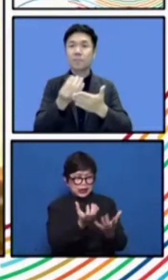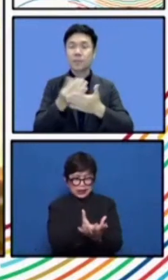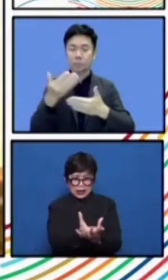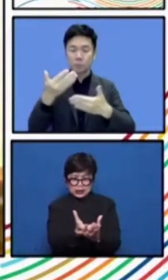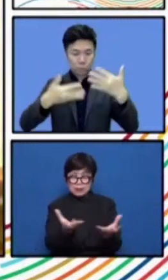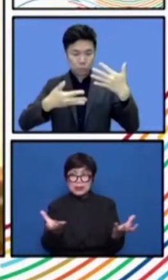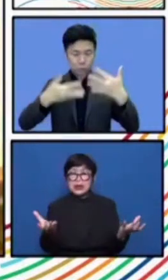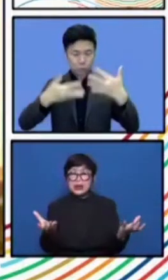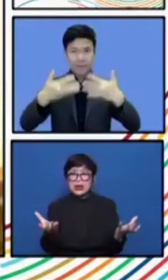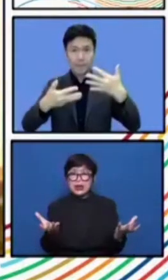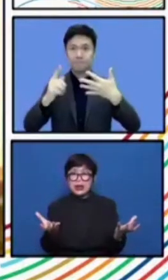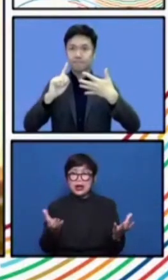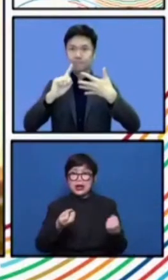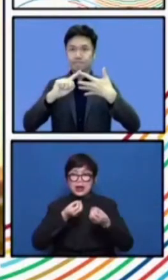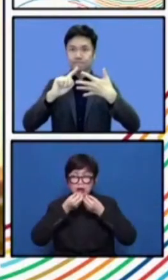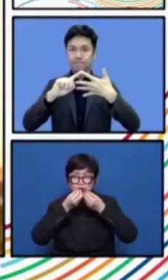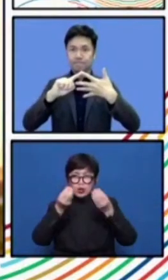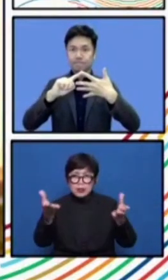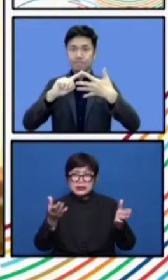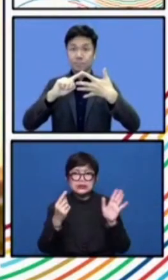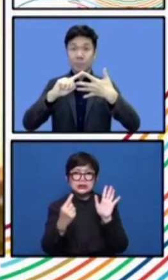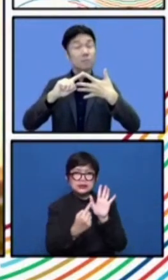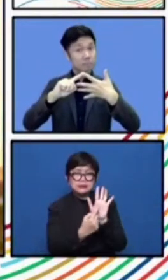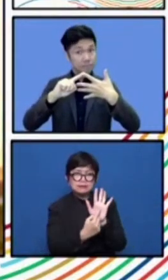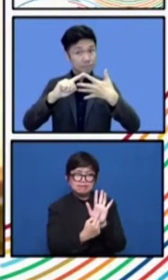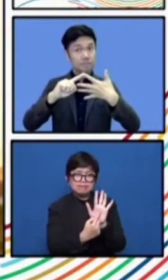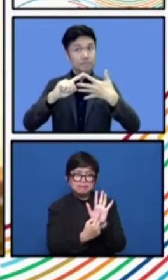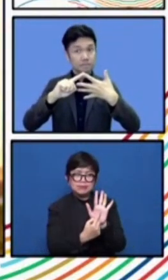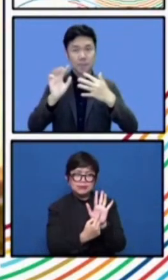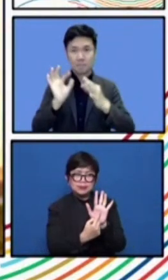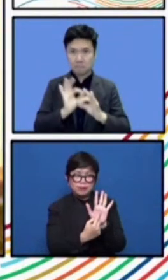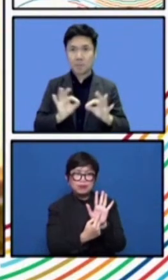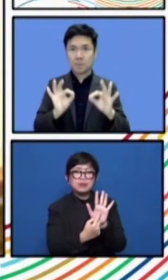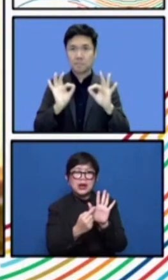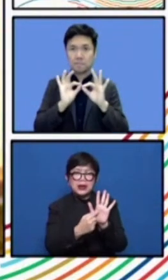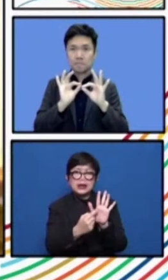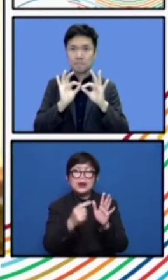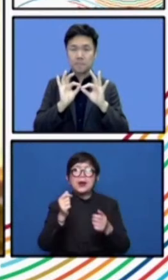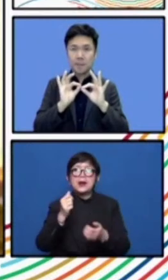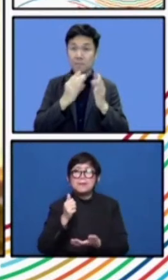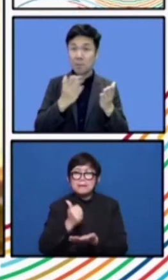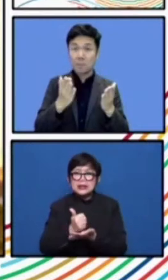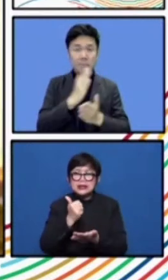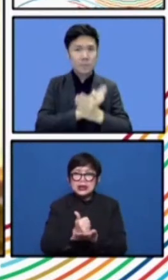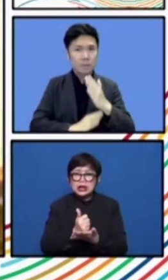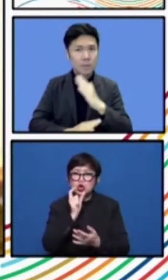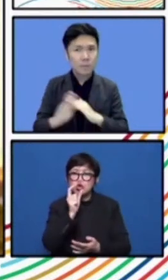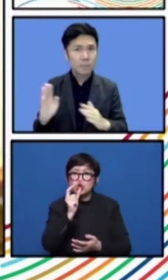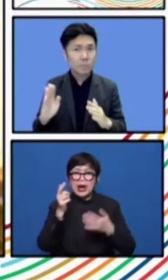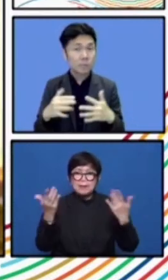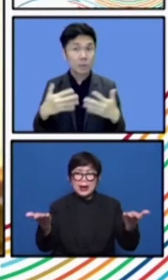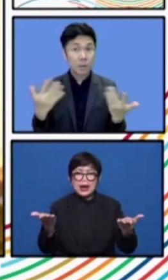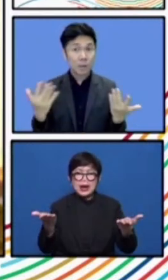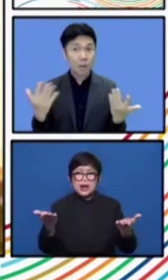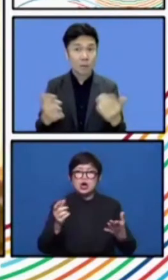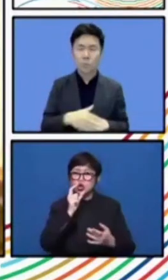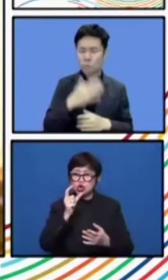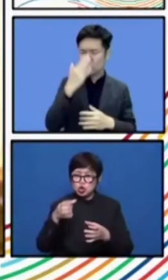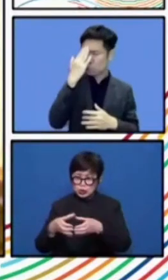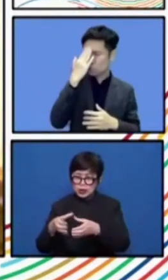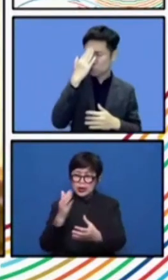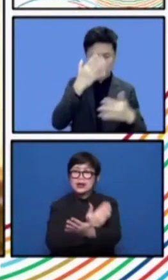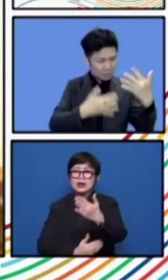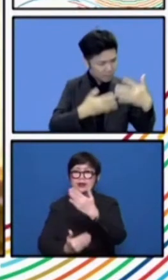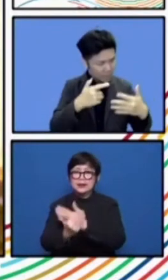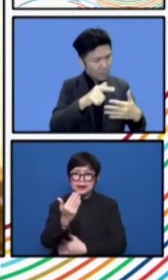to be a critical area on person with disability by gender and by factors of